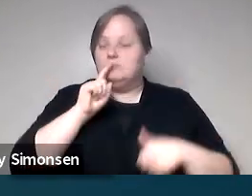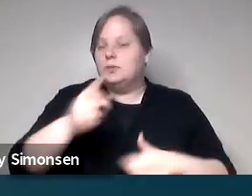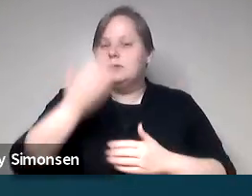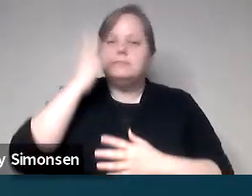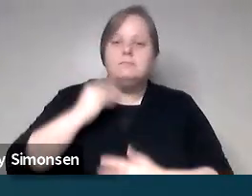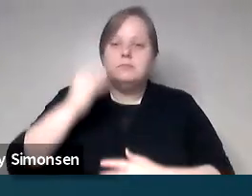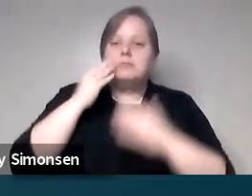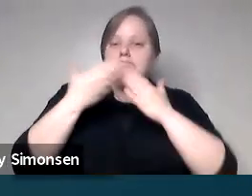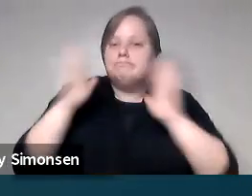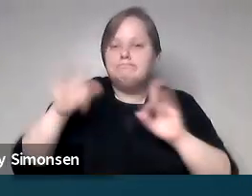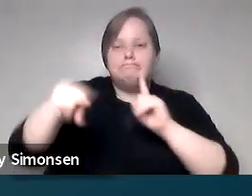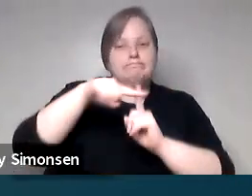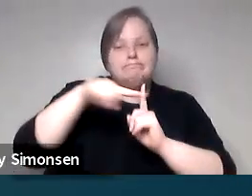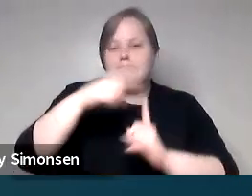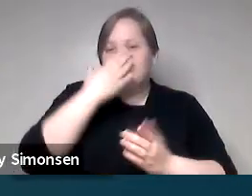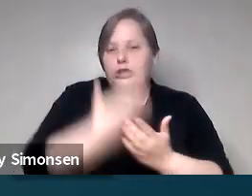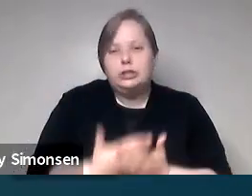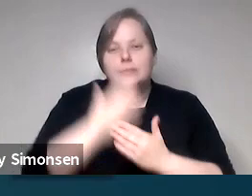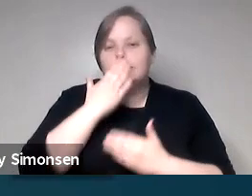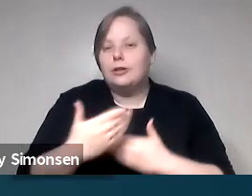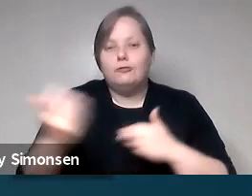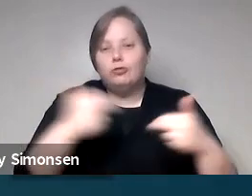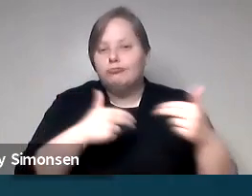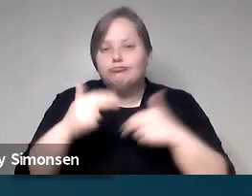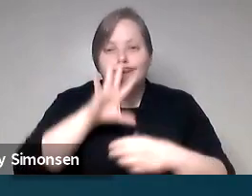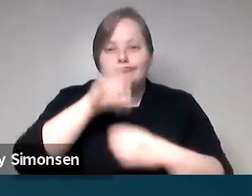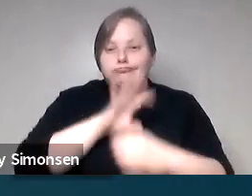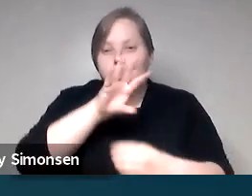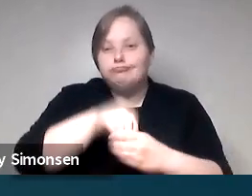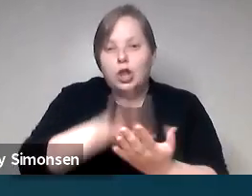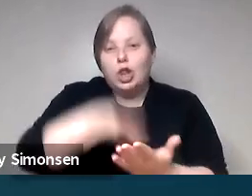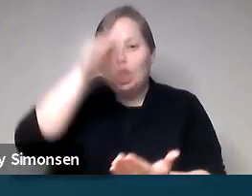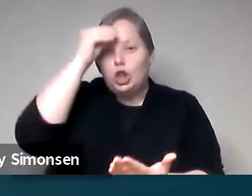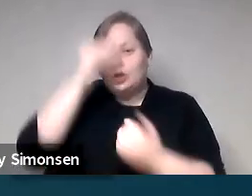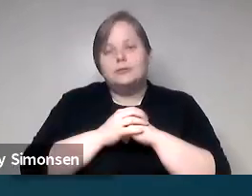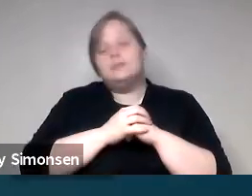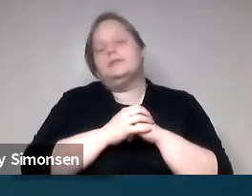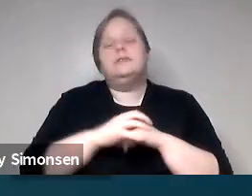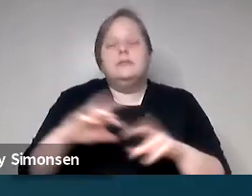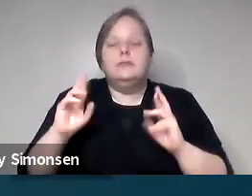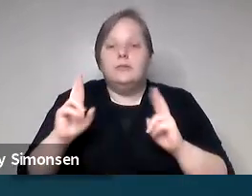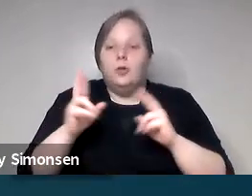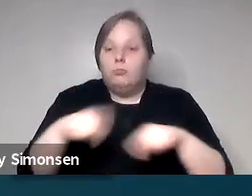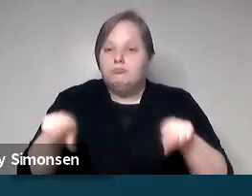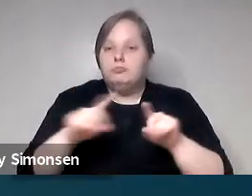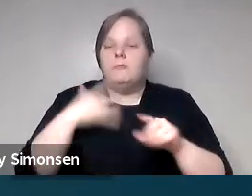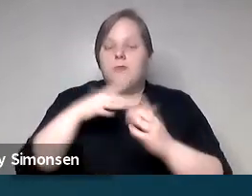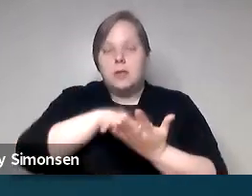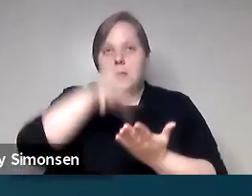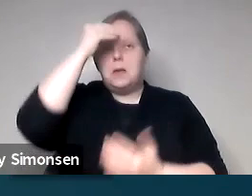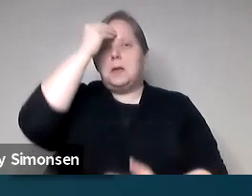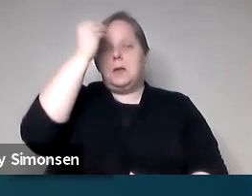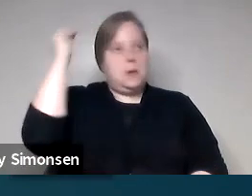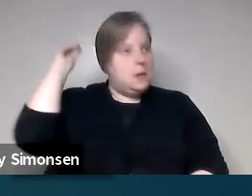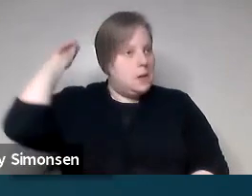thank everybody for joining us and learning from us, and we hope that you are walking away with a lot